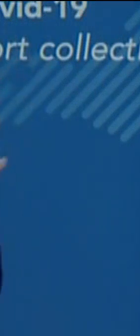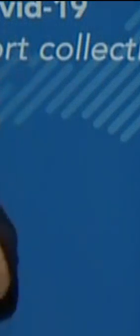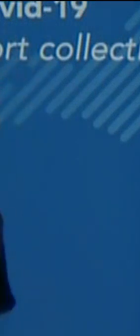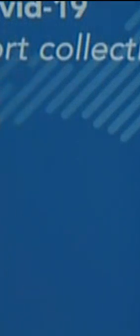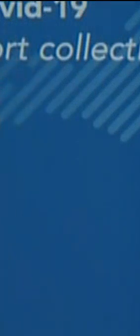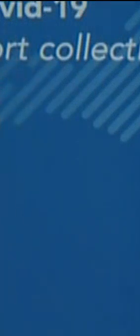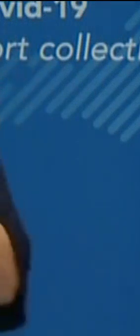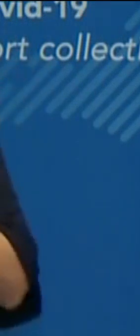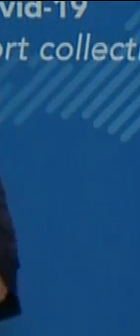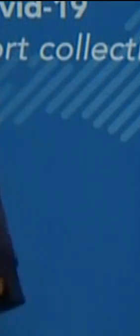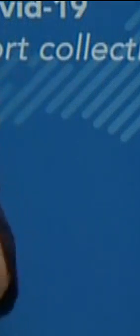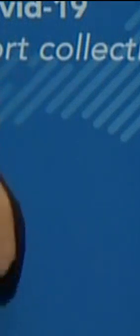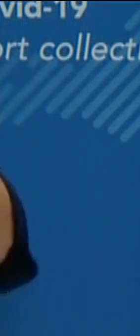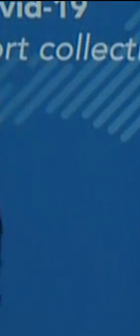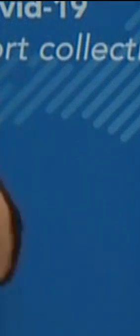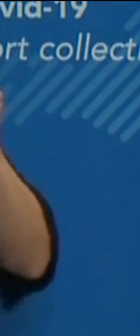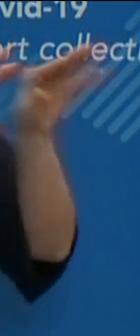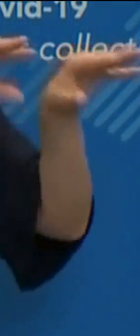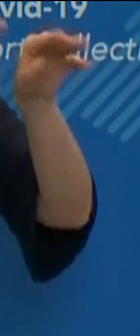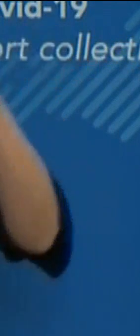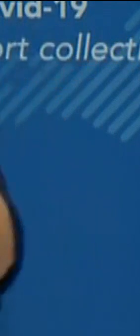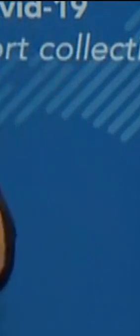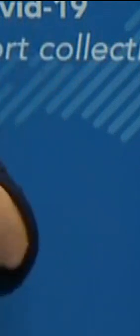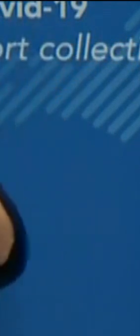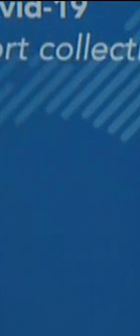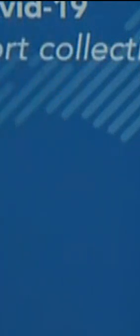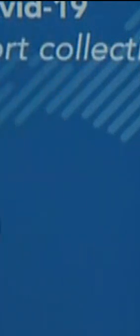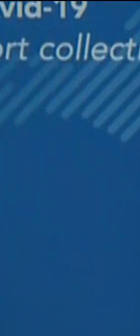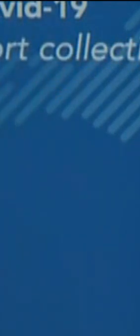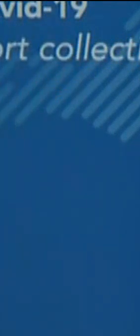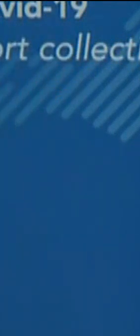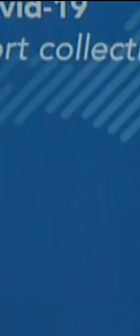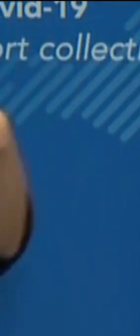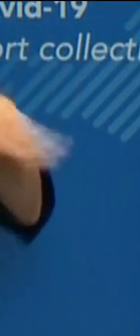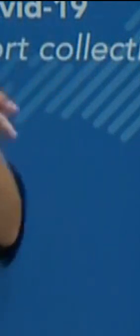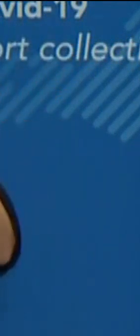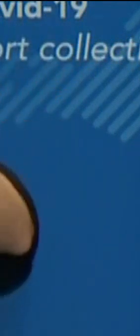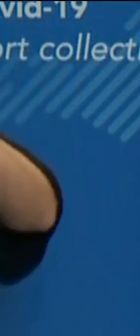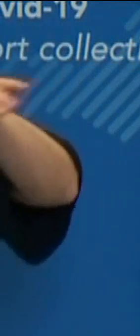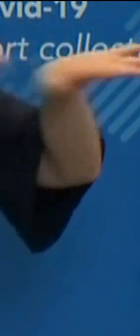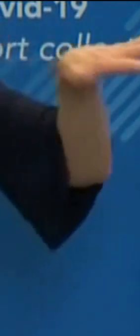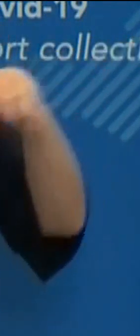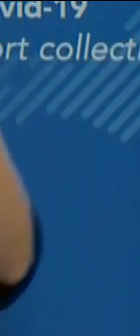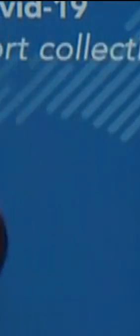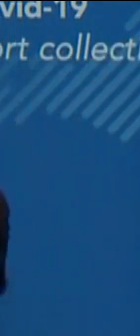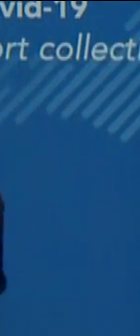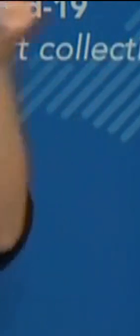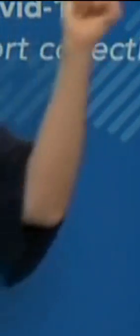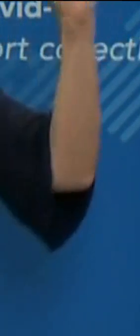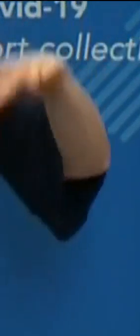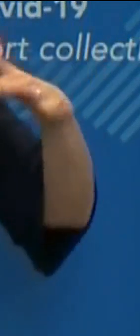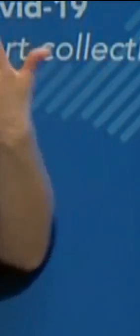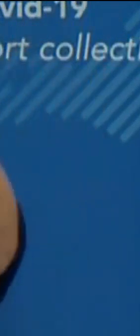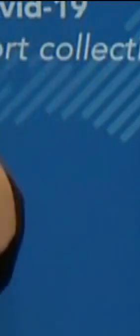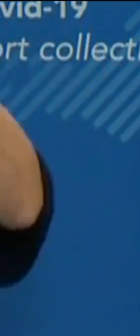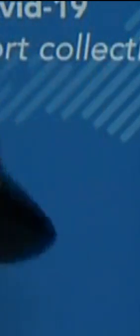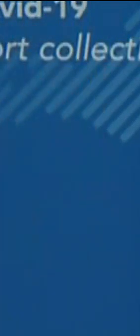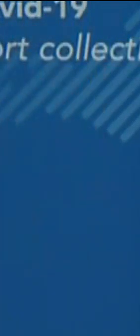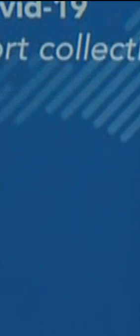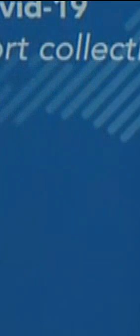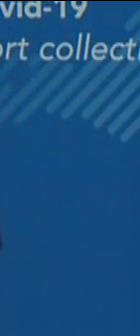there, knowing the urban context, we are more, we know that it can go on fire more easily,